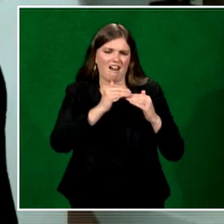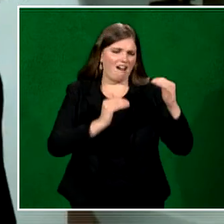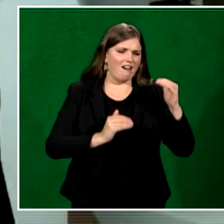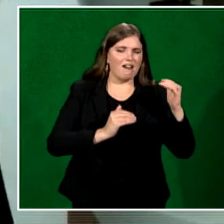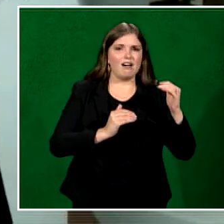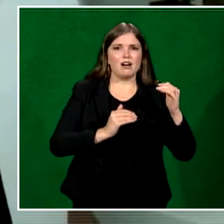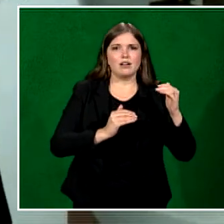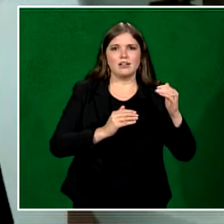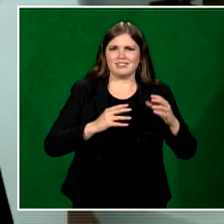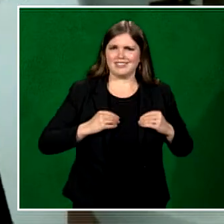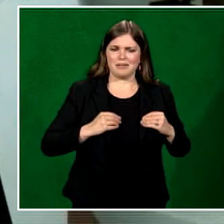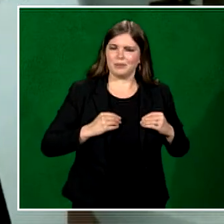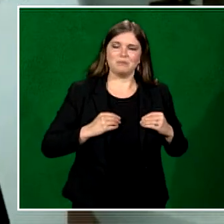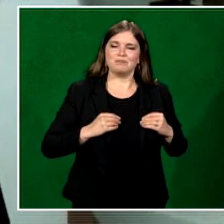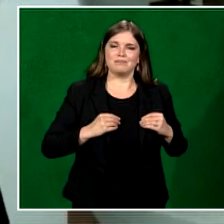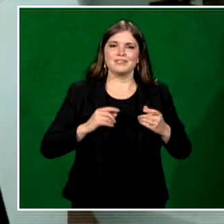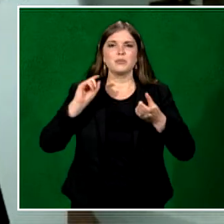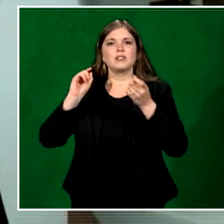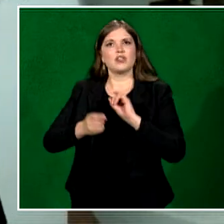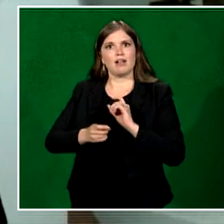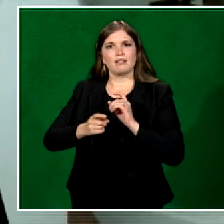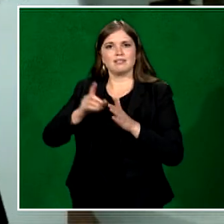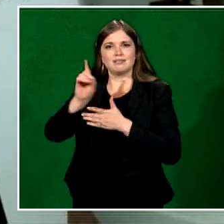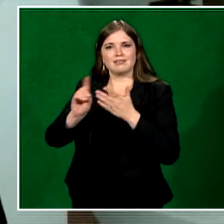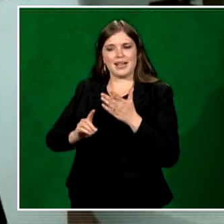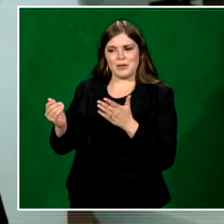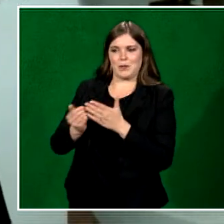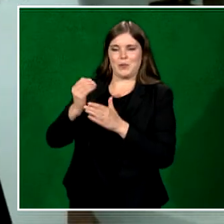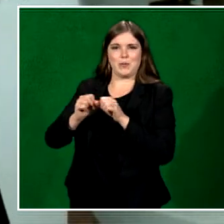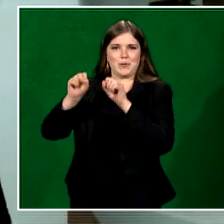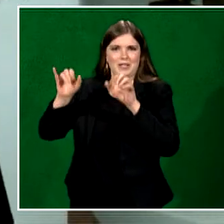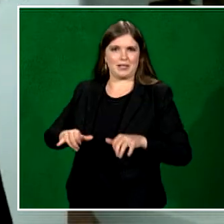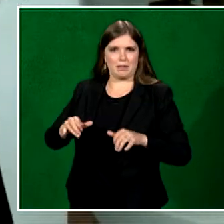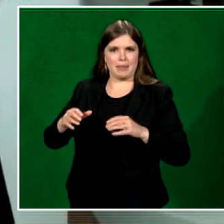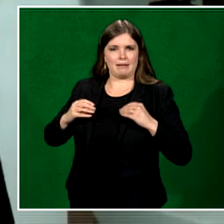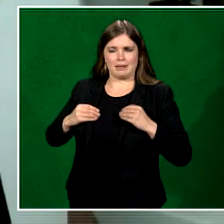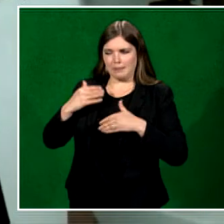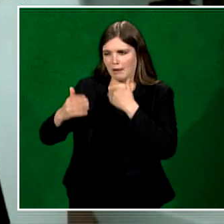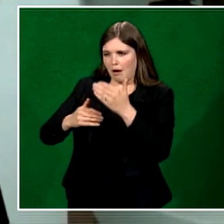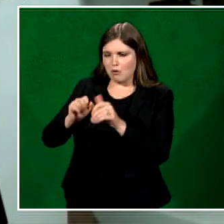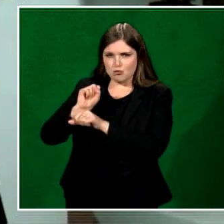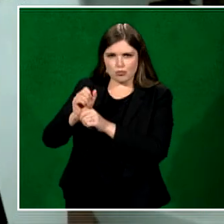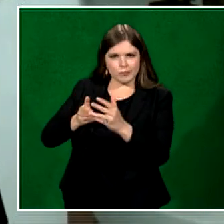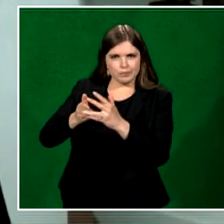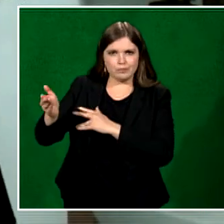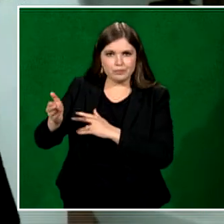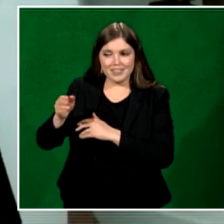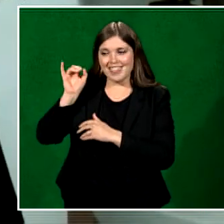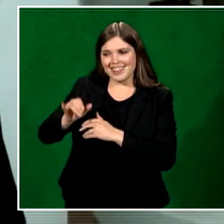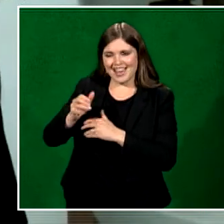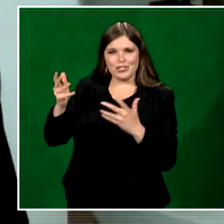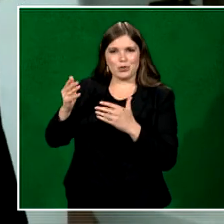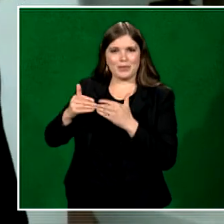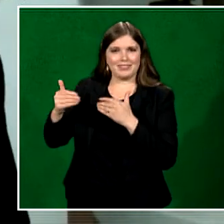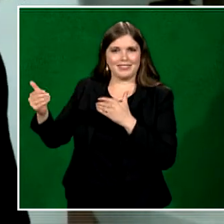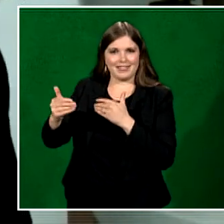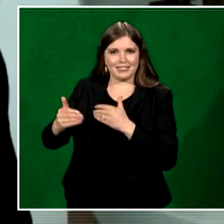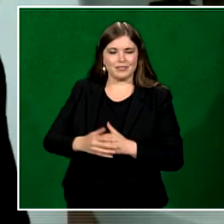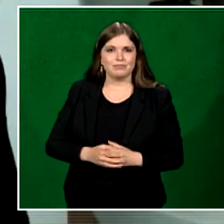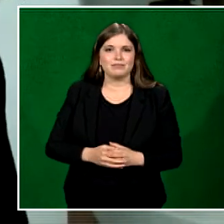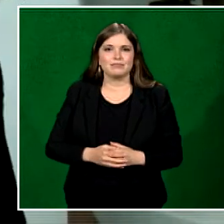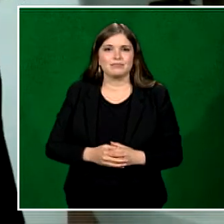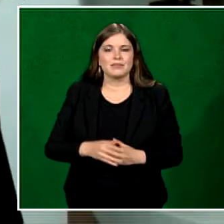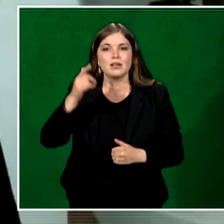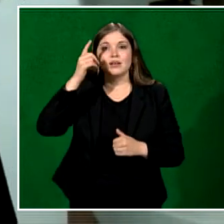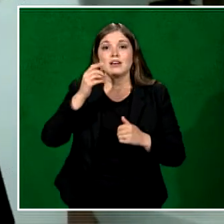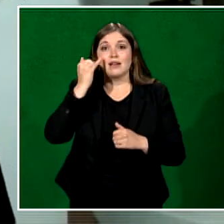challenging, rethinking, and redesigning the systems that perpetuate them. And this becomes what's next. If COVID-19 has shown us